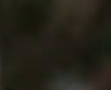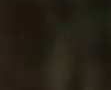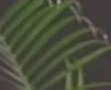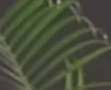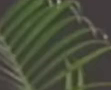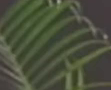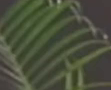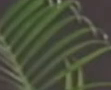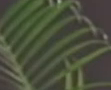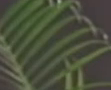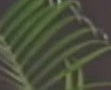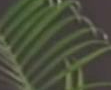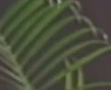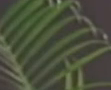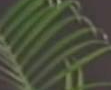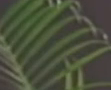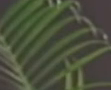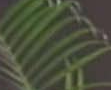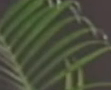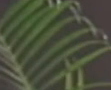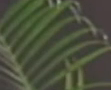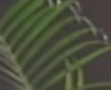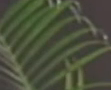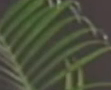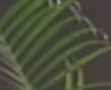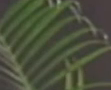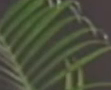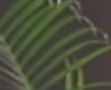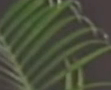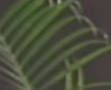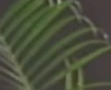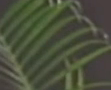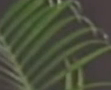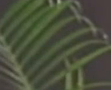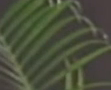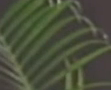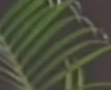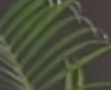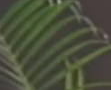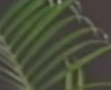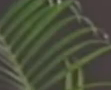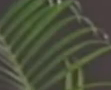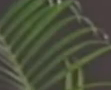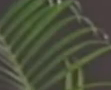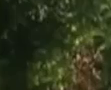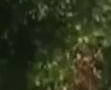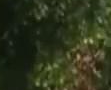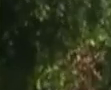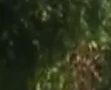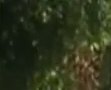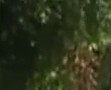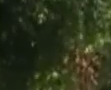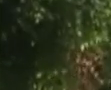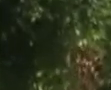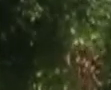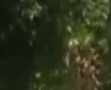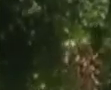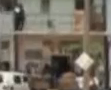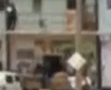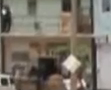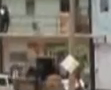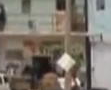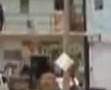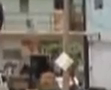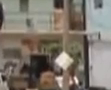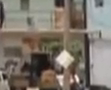brought to justice. However, he says that finding should not overshadow the political leadership which created Tivoli